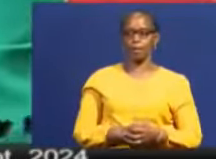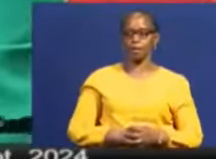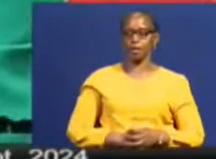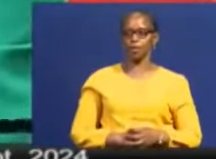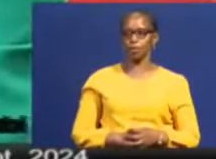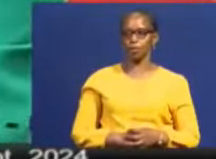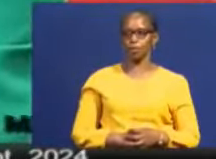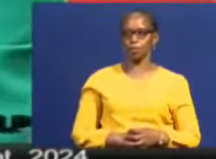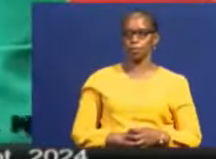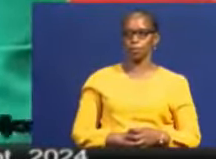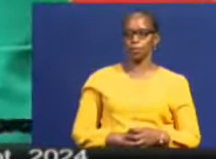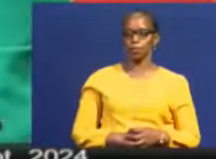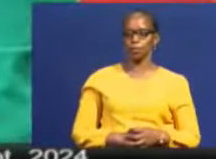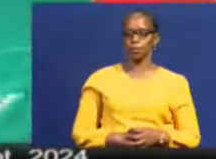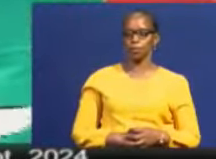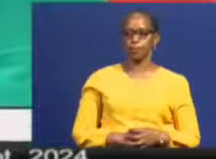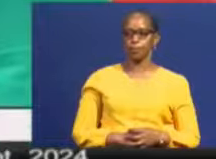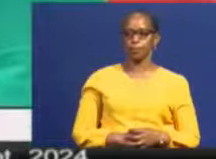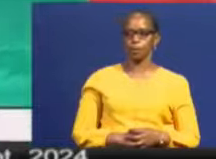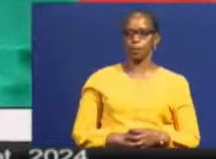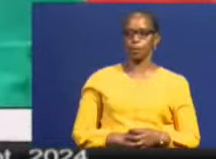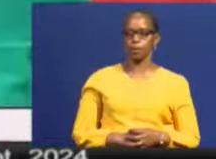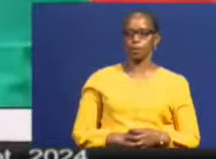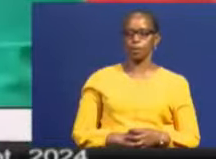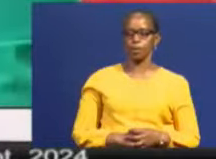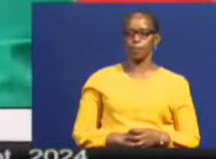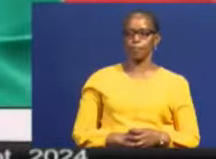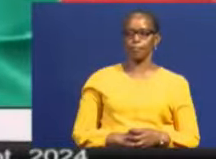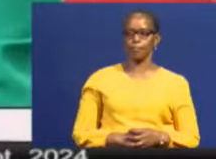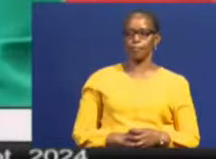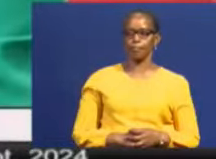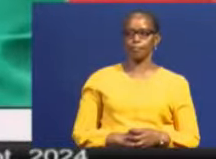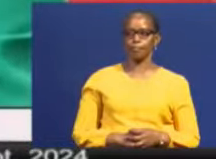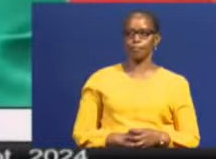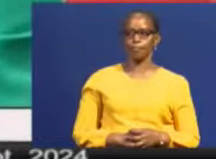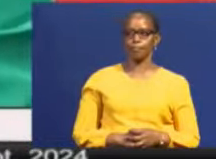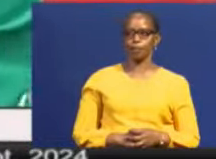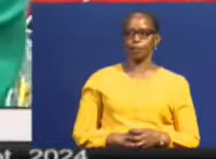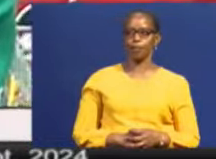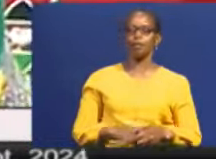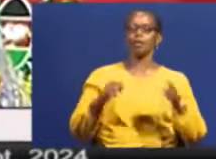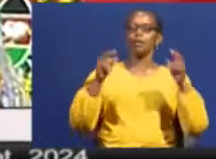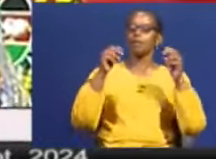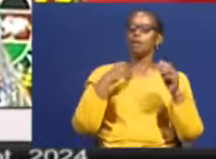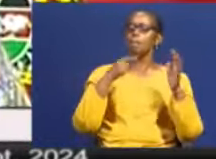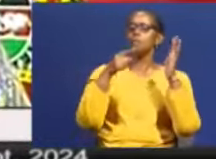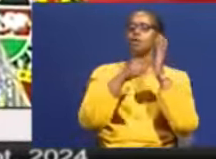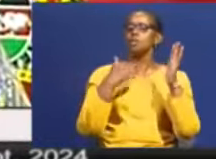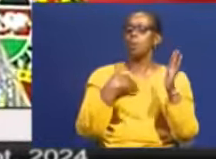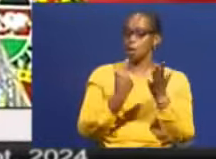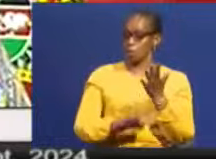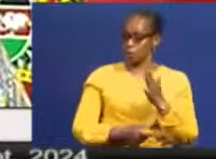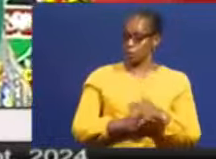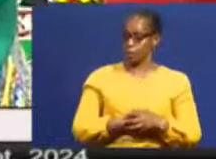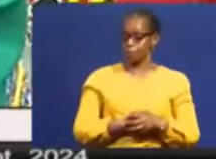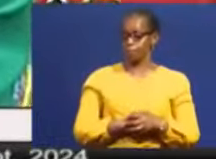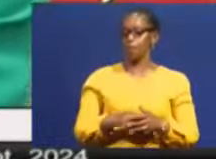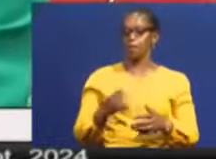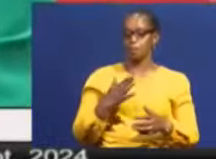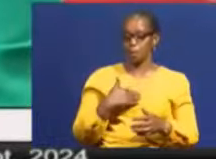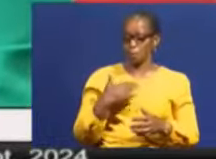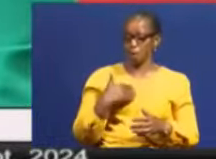CDF has really brought in this country. Therefore, Mr. Speaker, sir, My issue is to remind